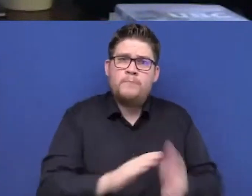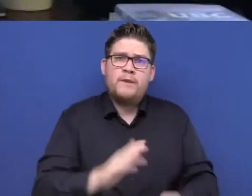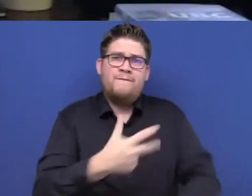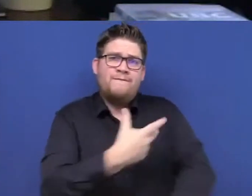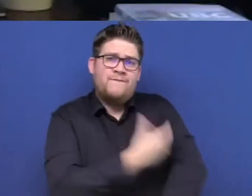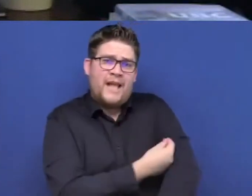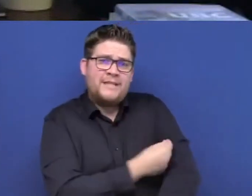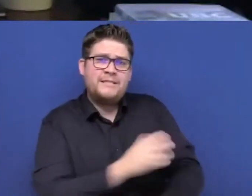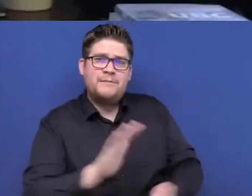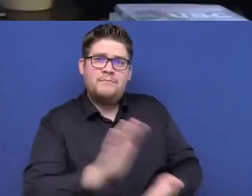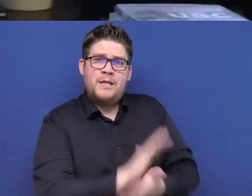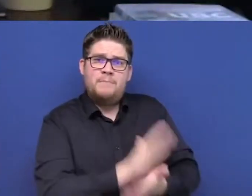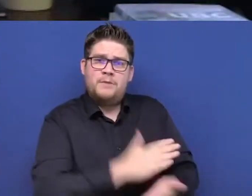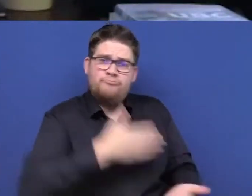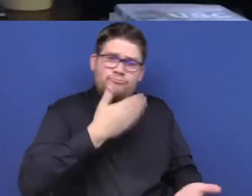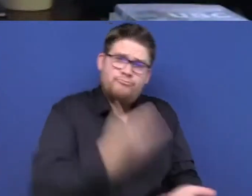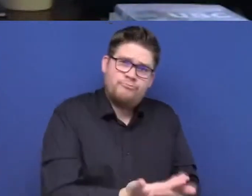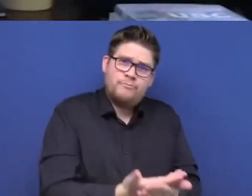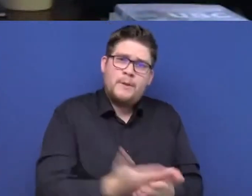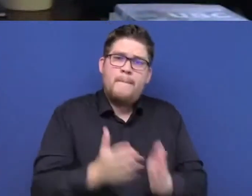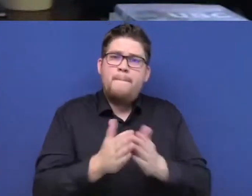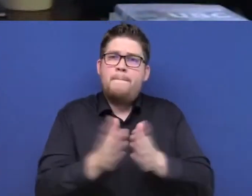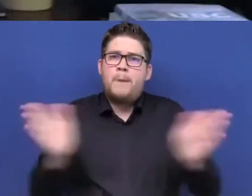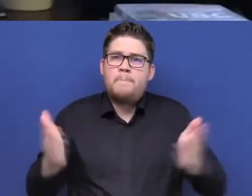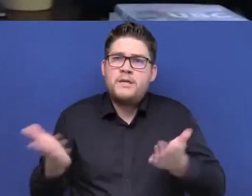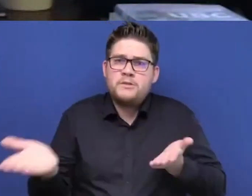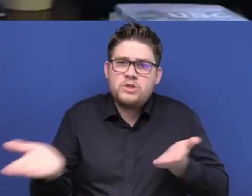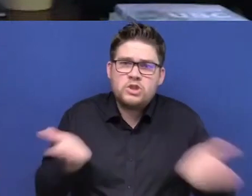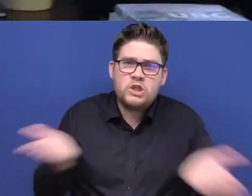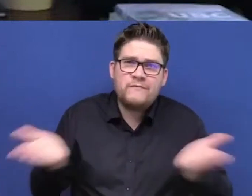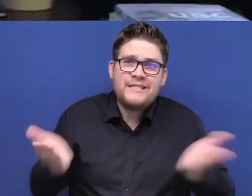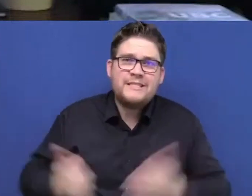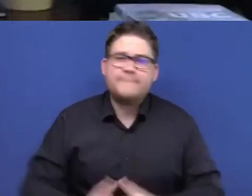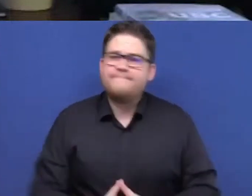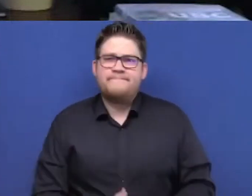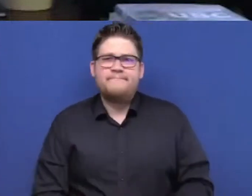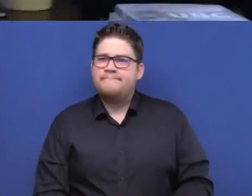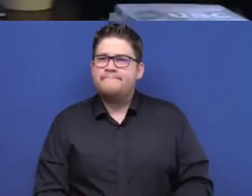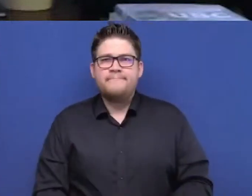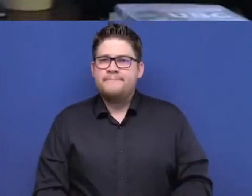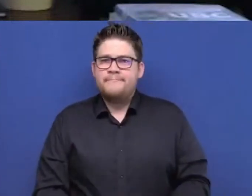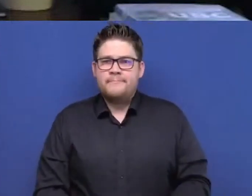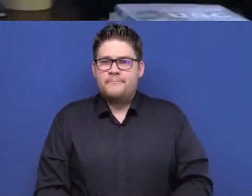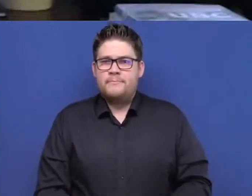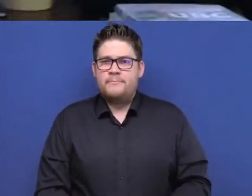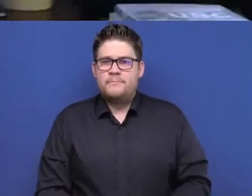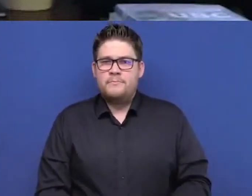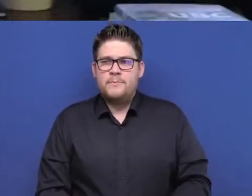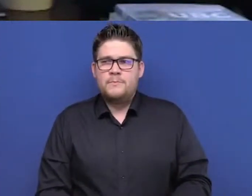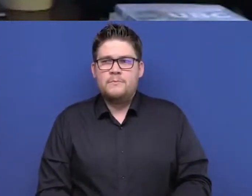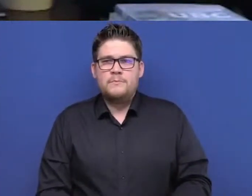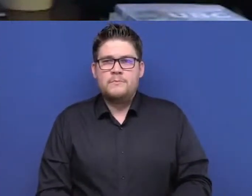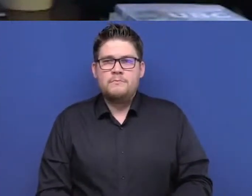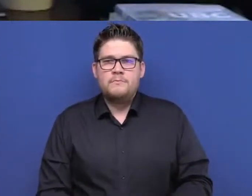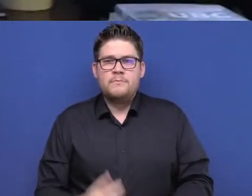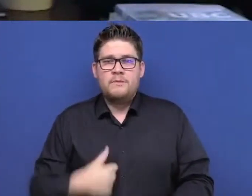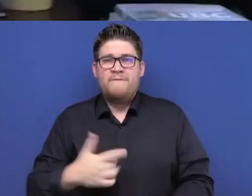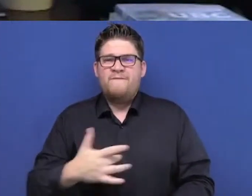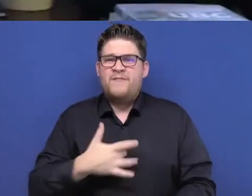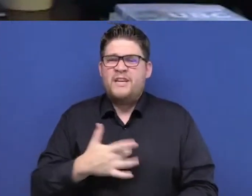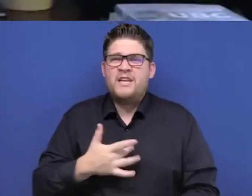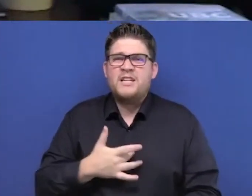immunized people get together, especially if it's in a situation where we have more of the virus transmitted, and